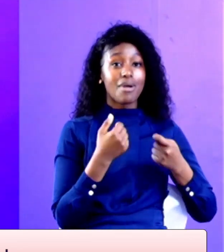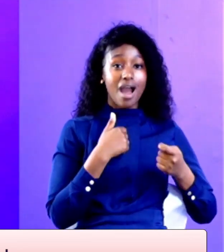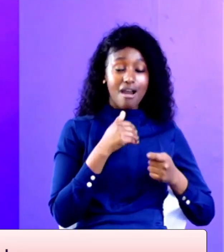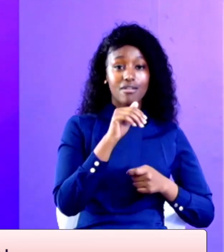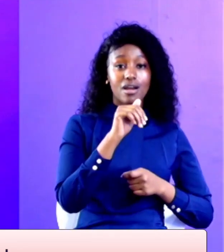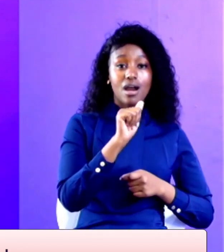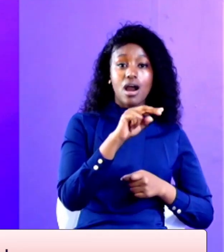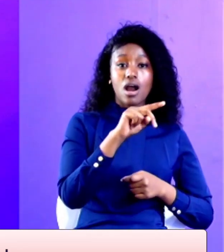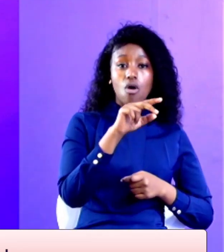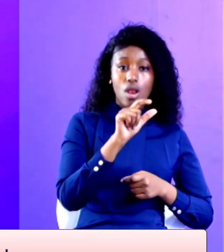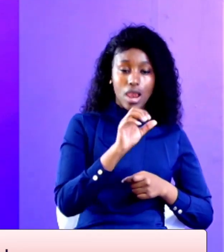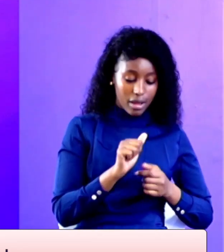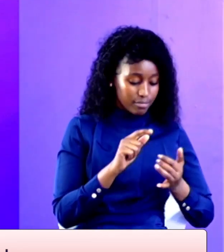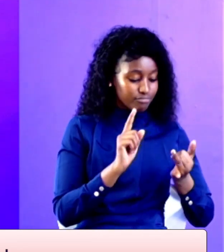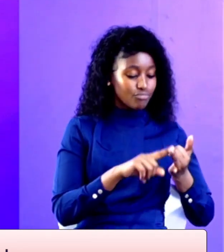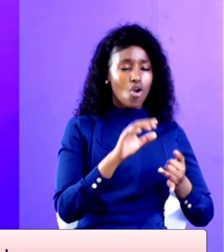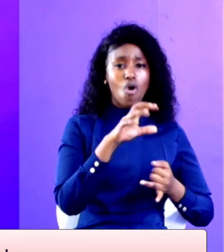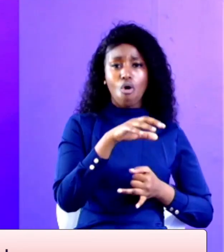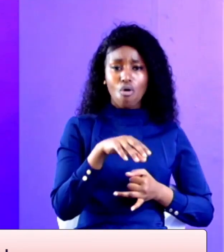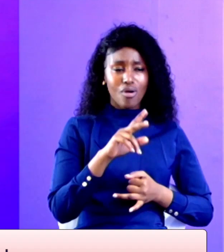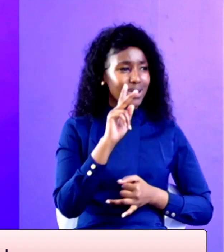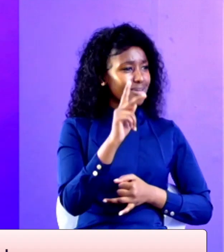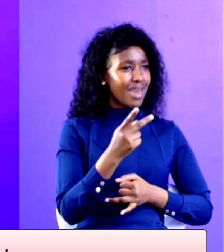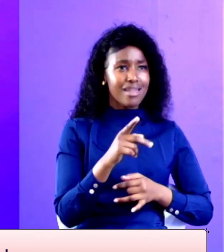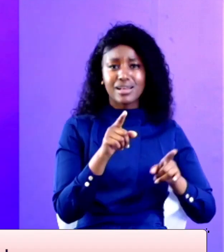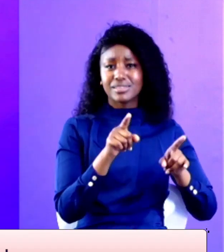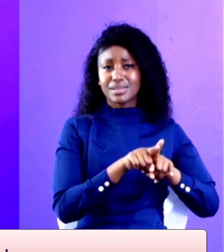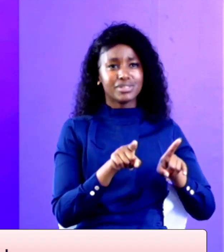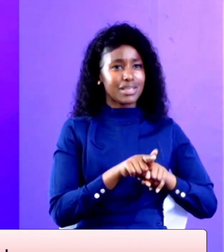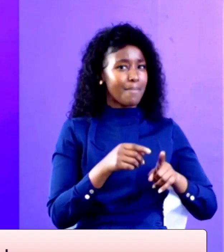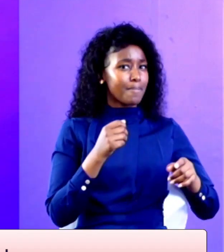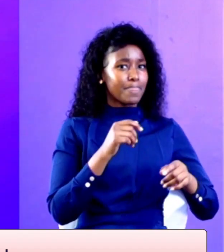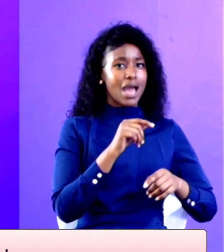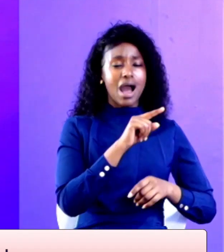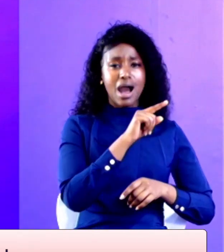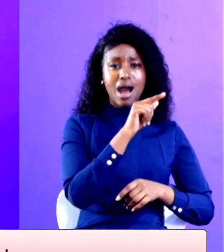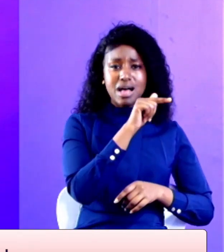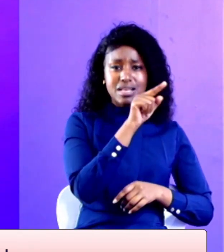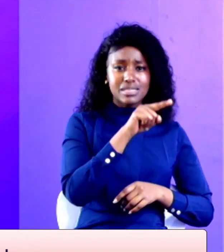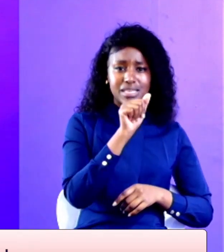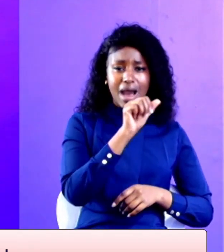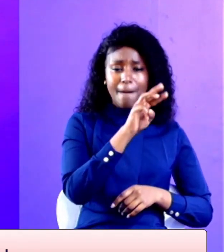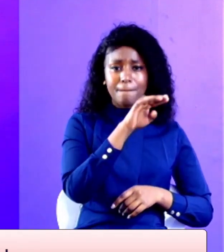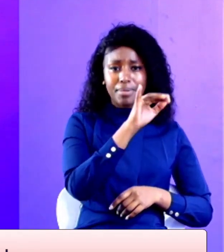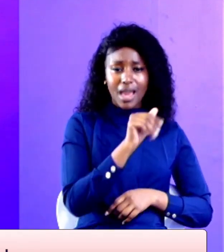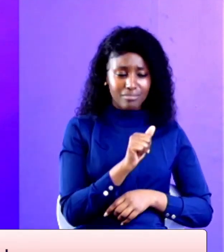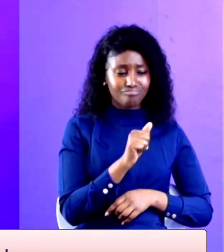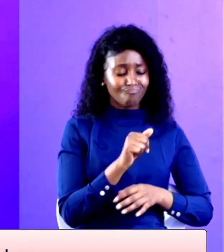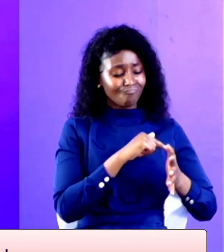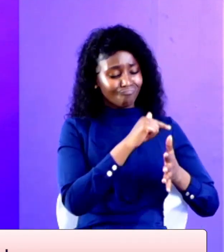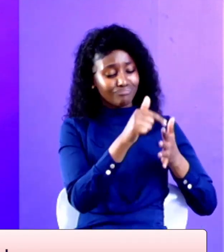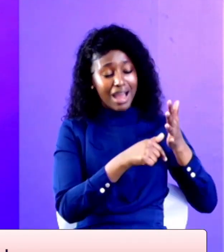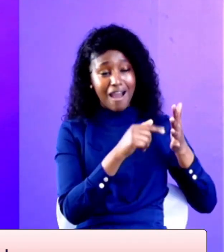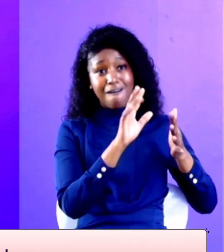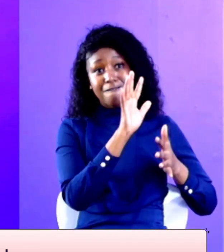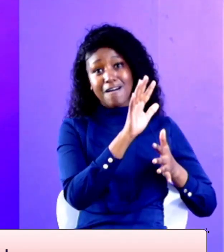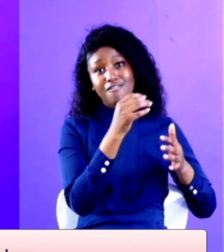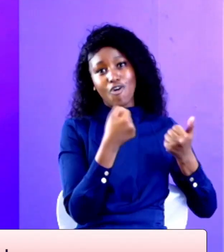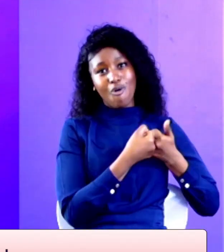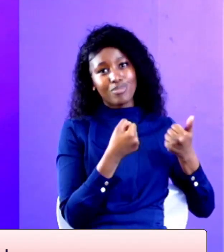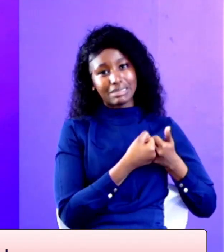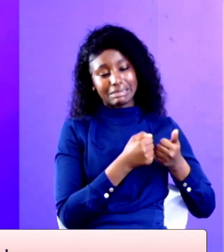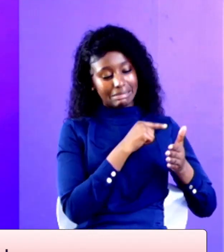Congo, Morocco, Kenya, and Zambia. So those 5 nations, Zambia and Kenya is the